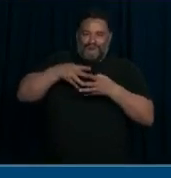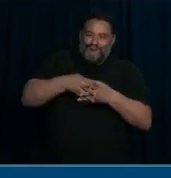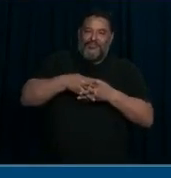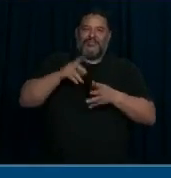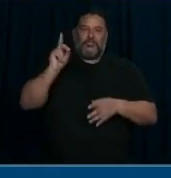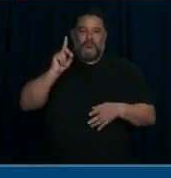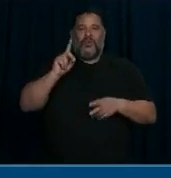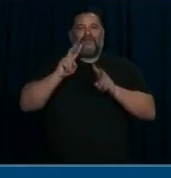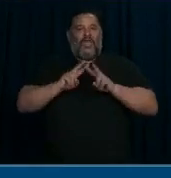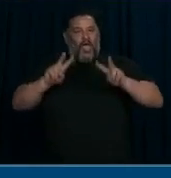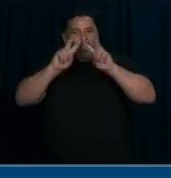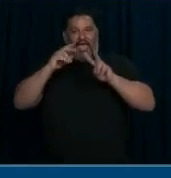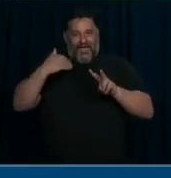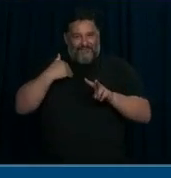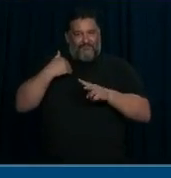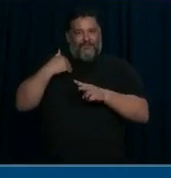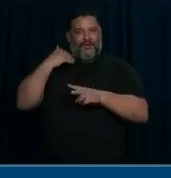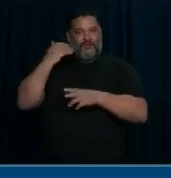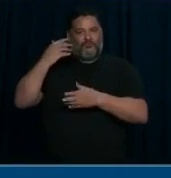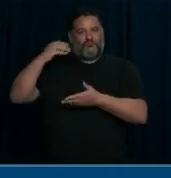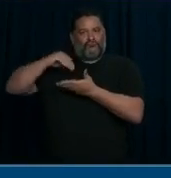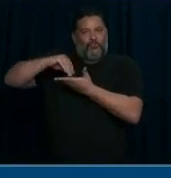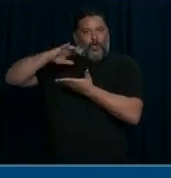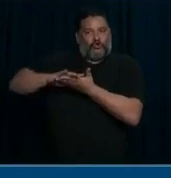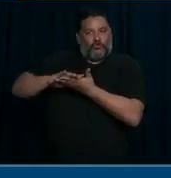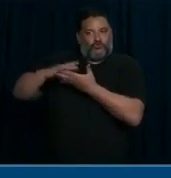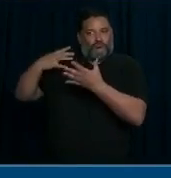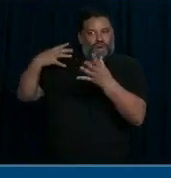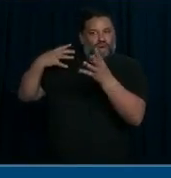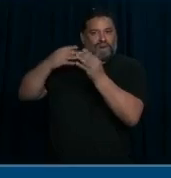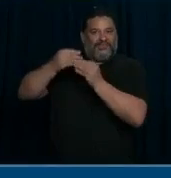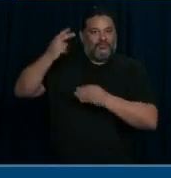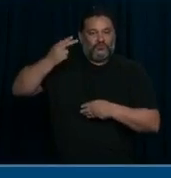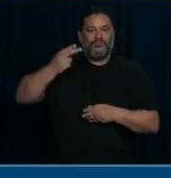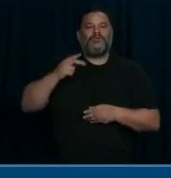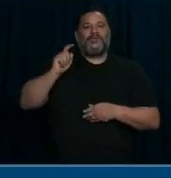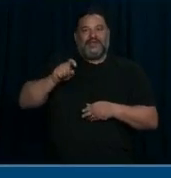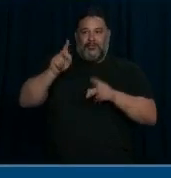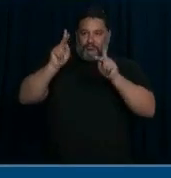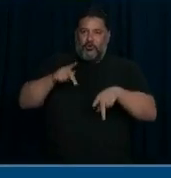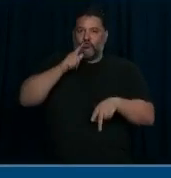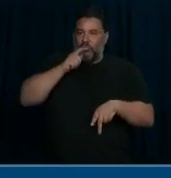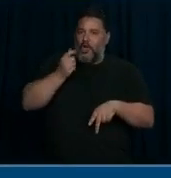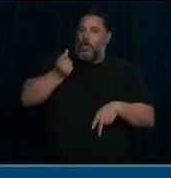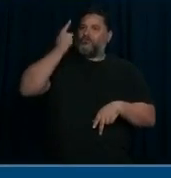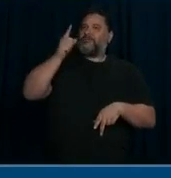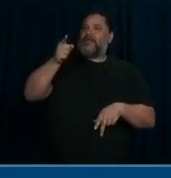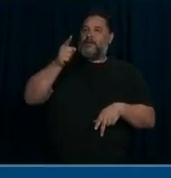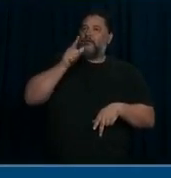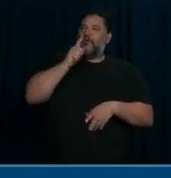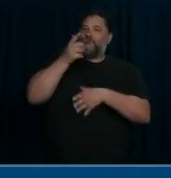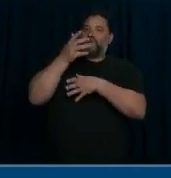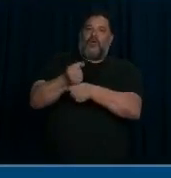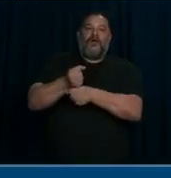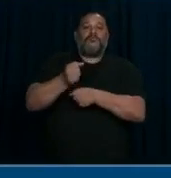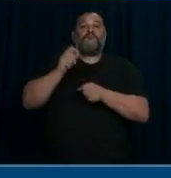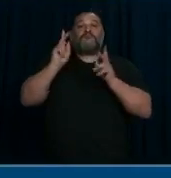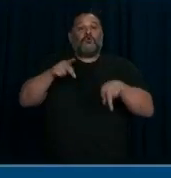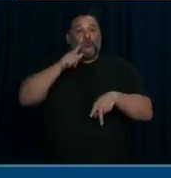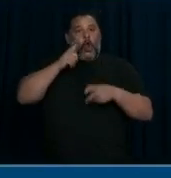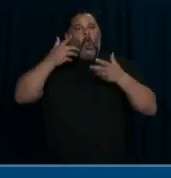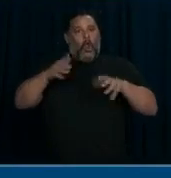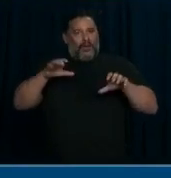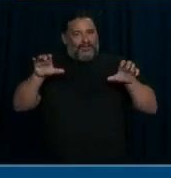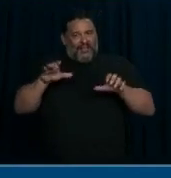record, because people are looking for somebody who they understand, somebody they trust, somebody who has actually done things to advance